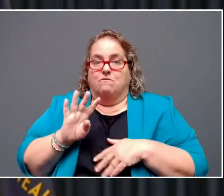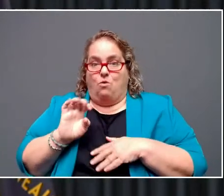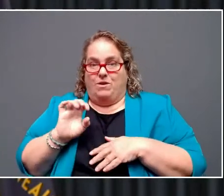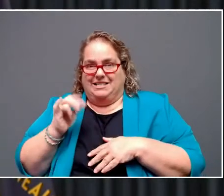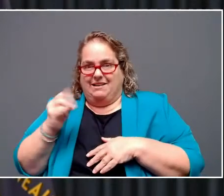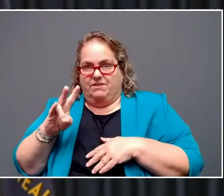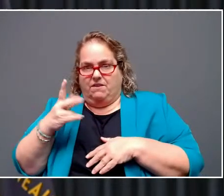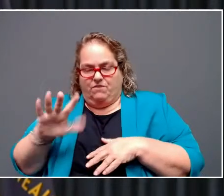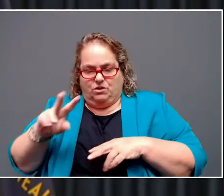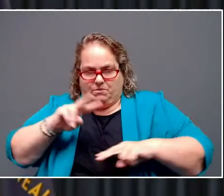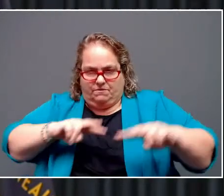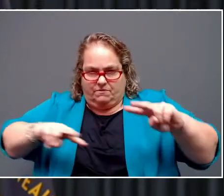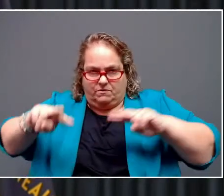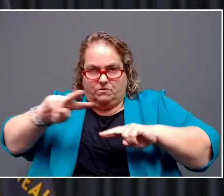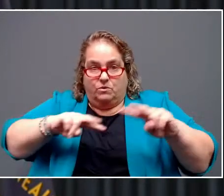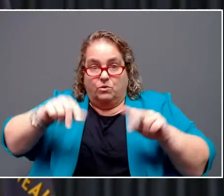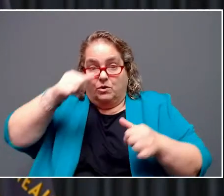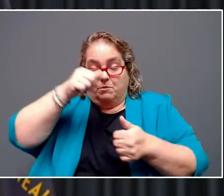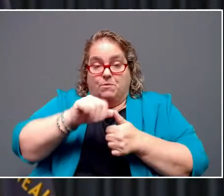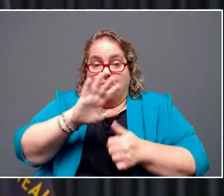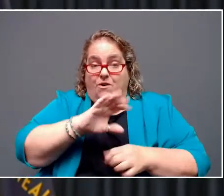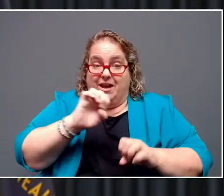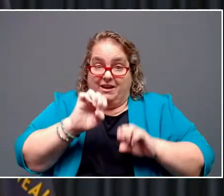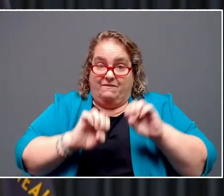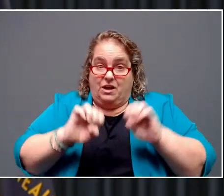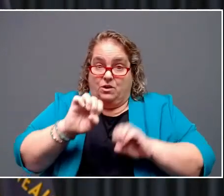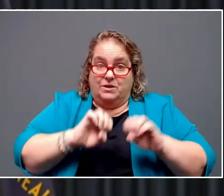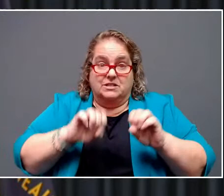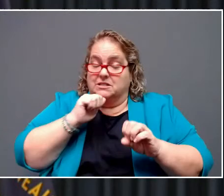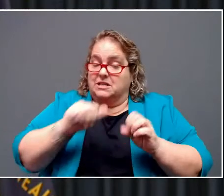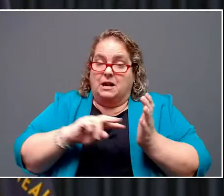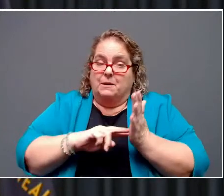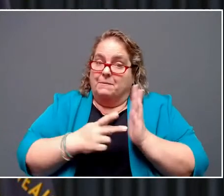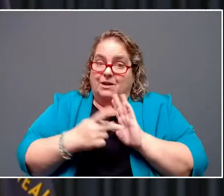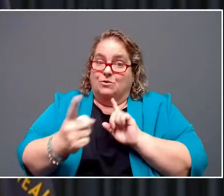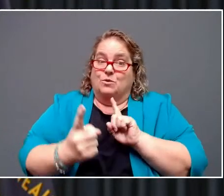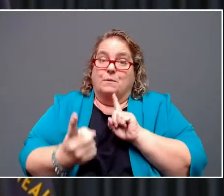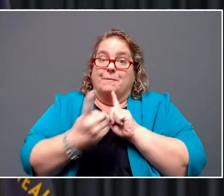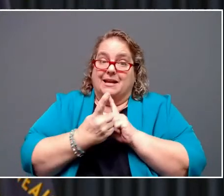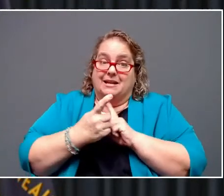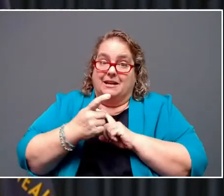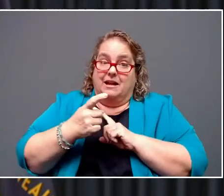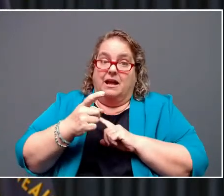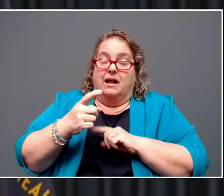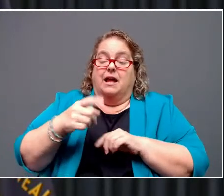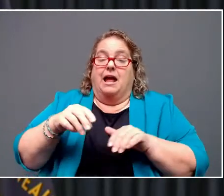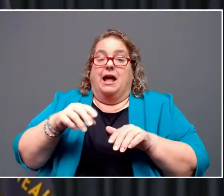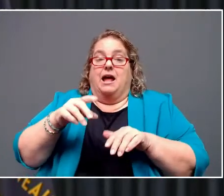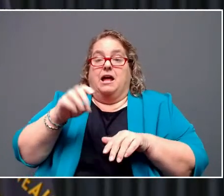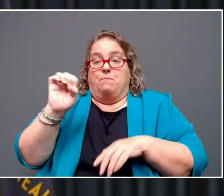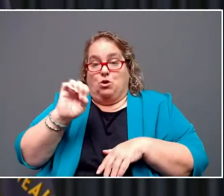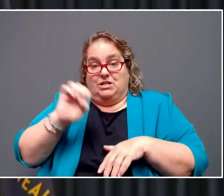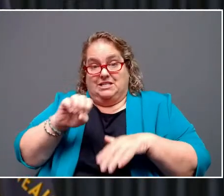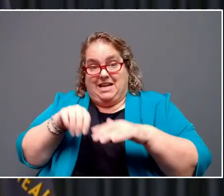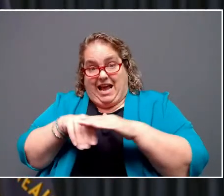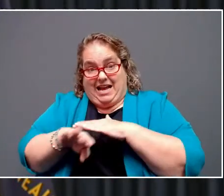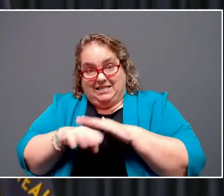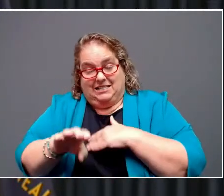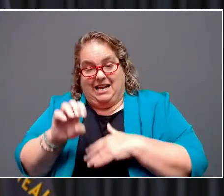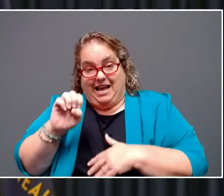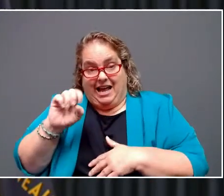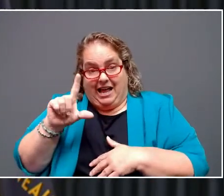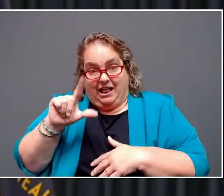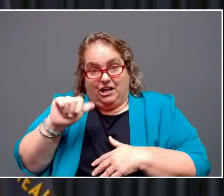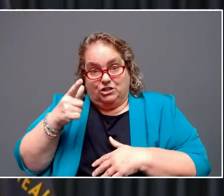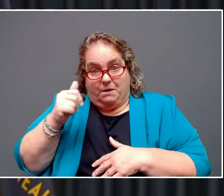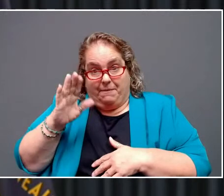evaluation doesn't mean that they necessarily meet eligibility for emergency access. And that's what transportation is working on